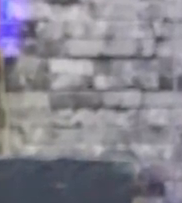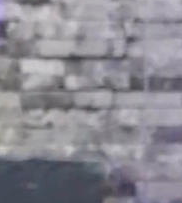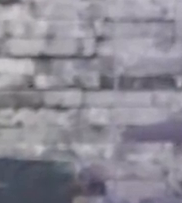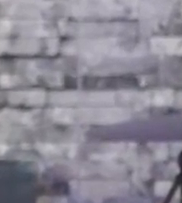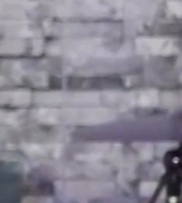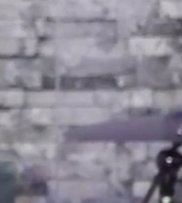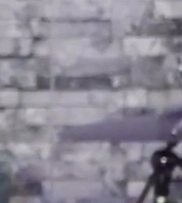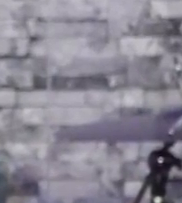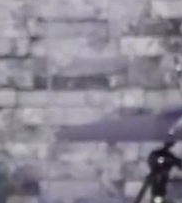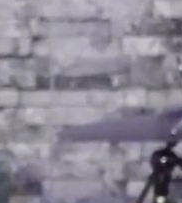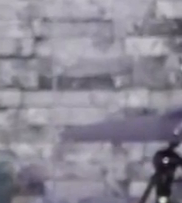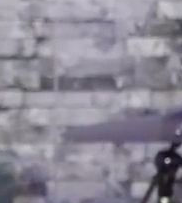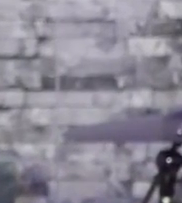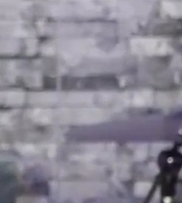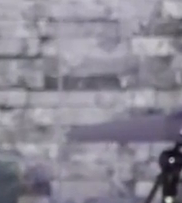Say in this moment,